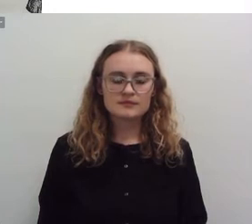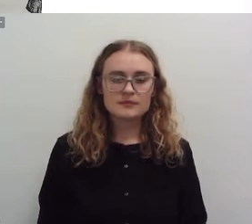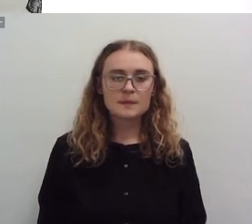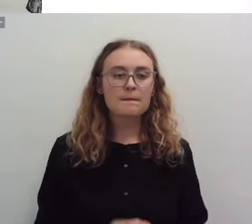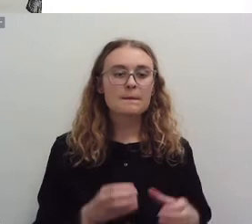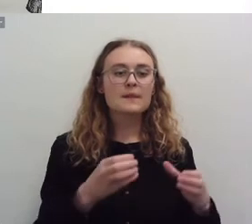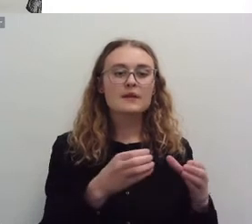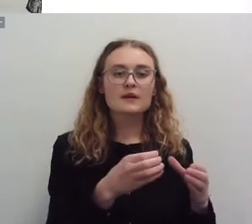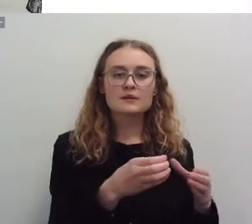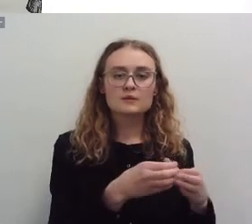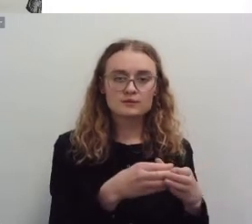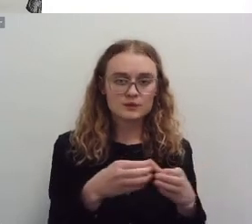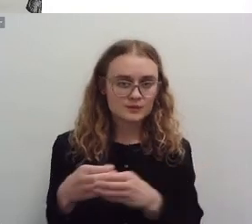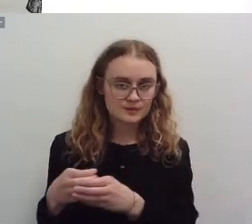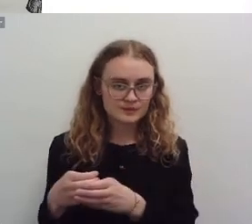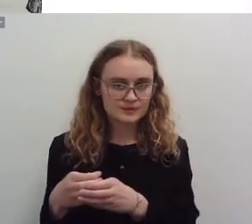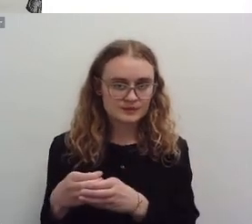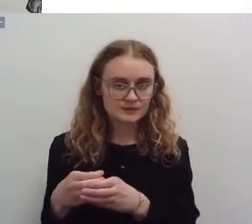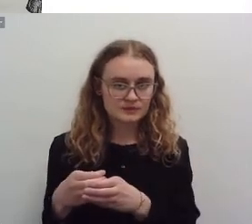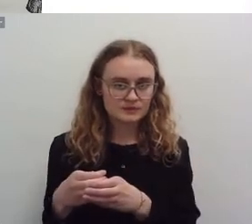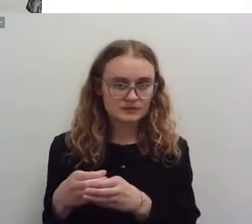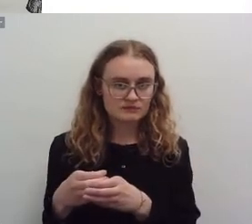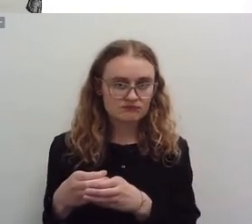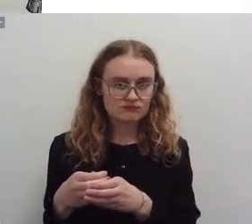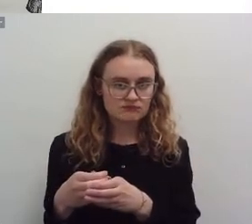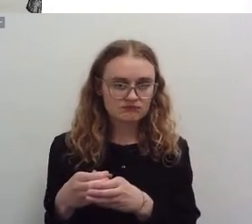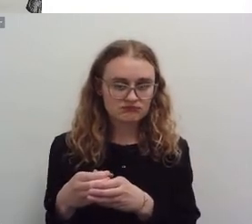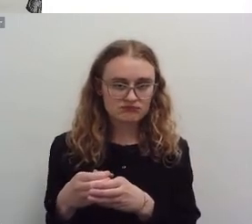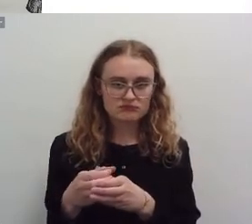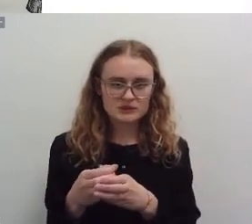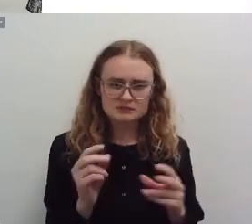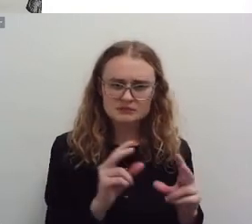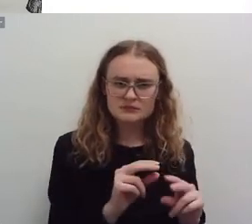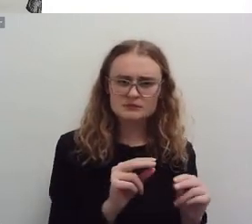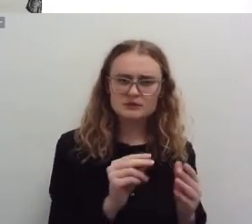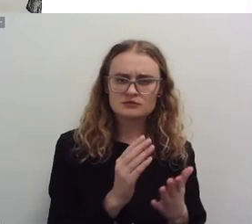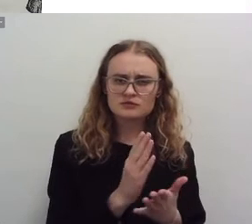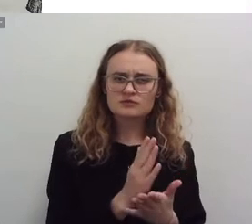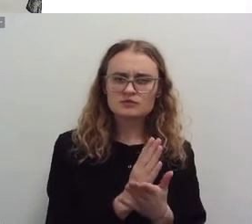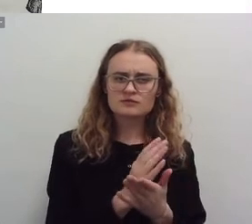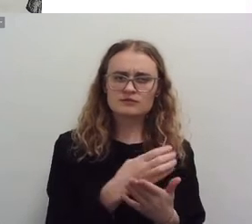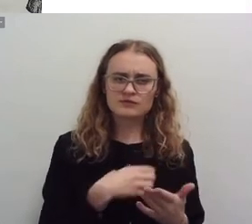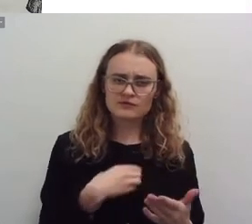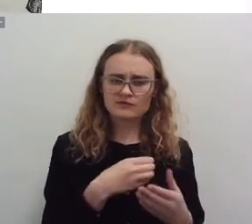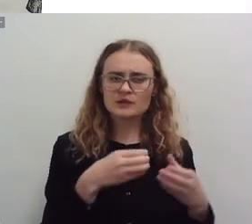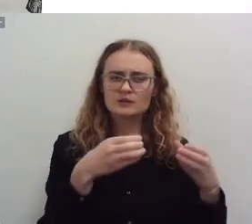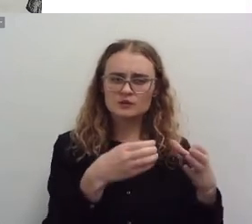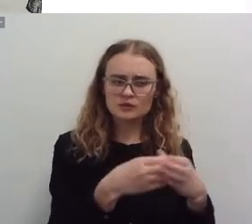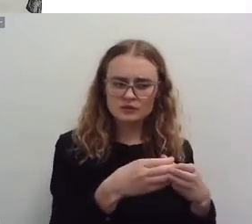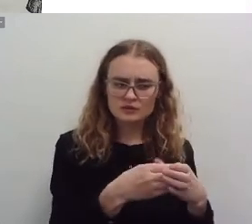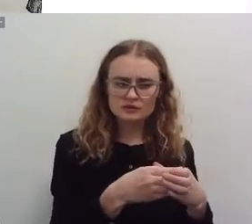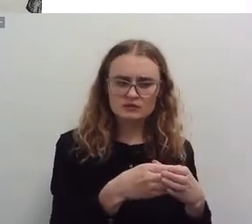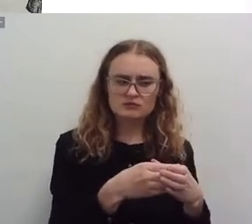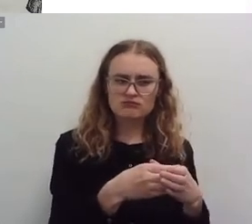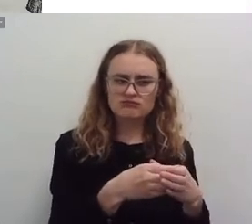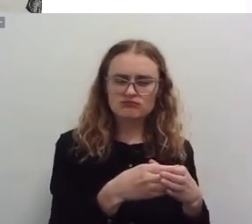in legislative changes. Their request for being met as a person by a